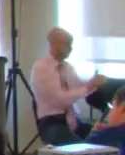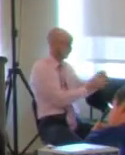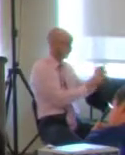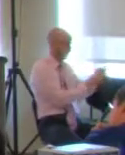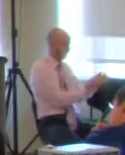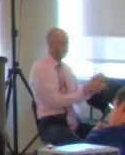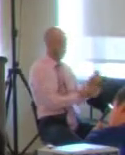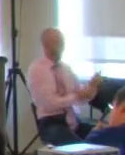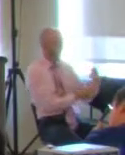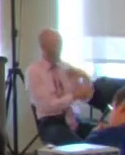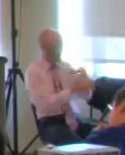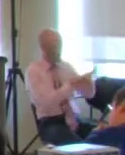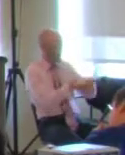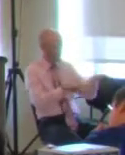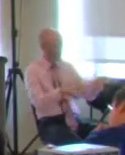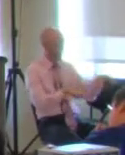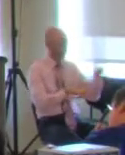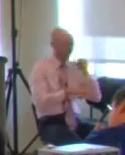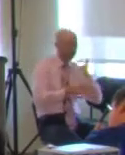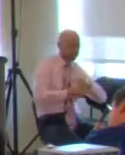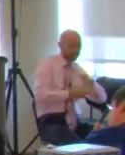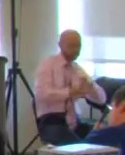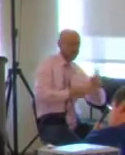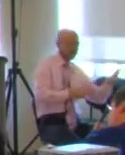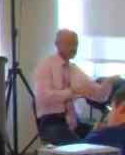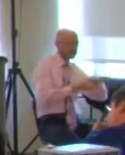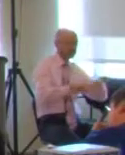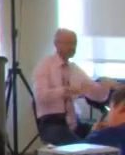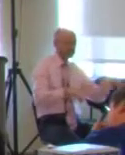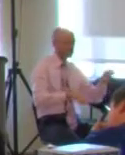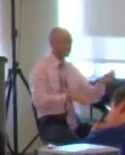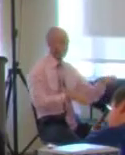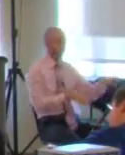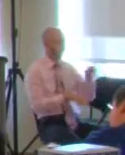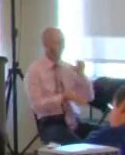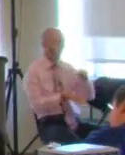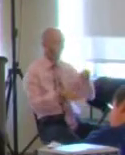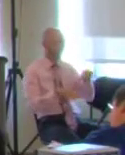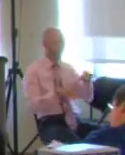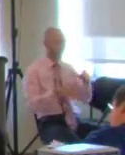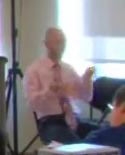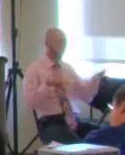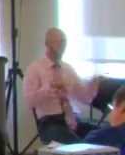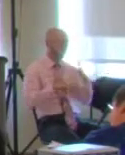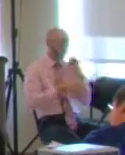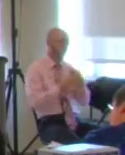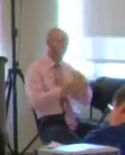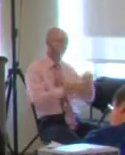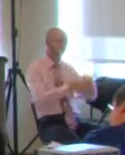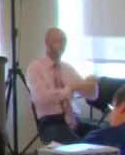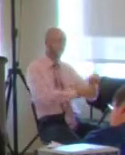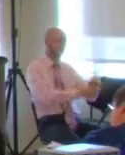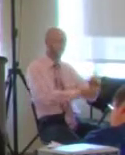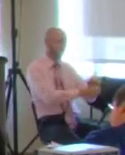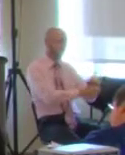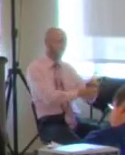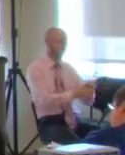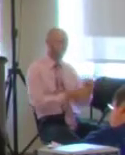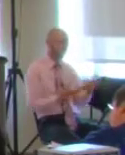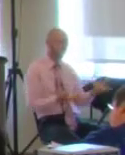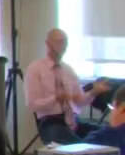they're not performing, are they at risk for losing their job because they're not performing? So you want to evaluate their safety and their